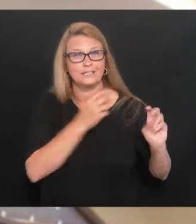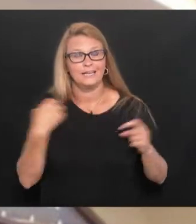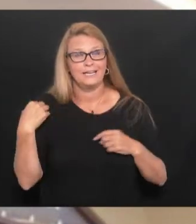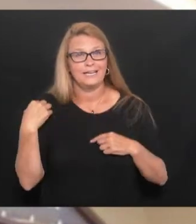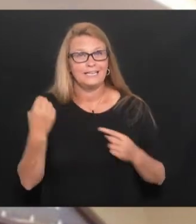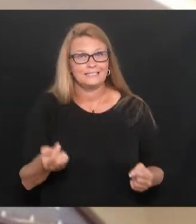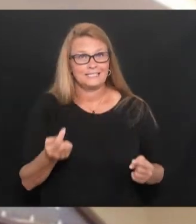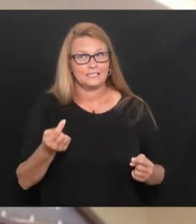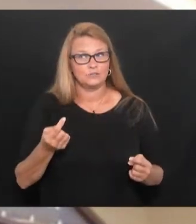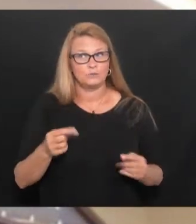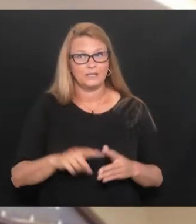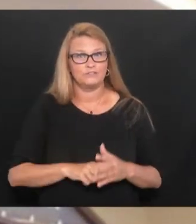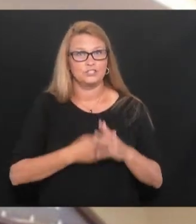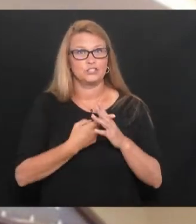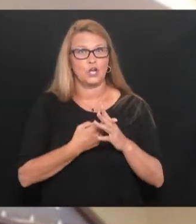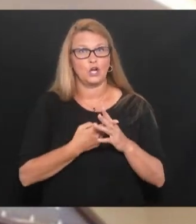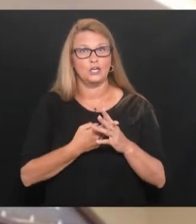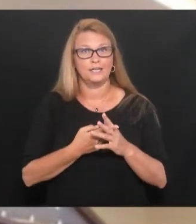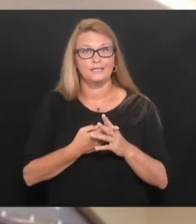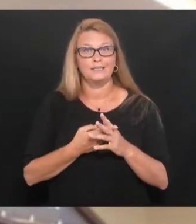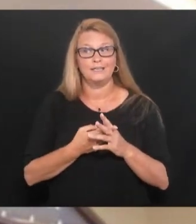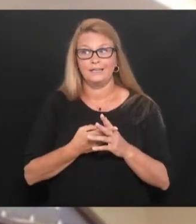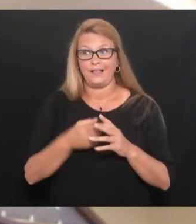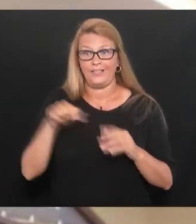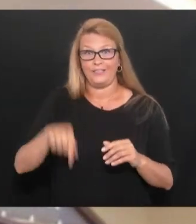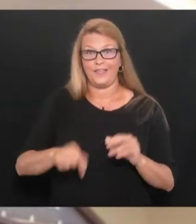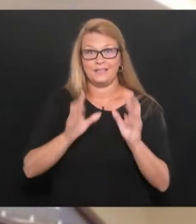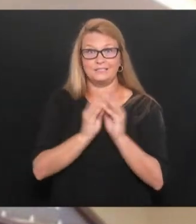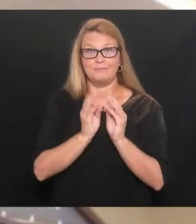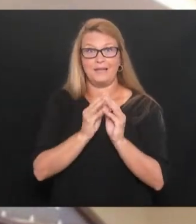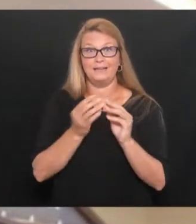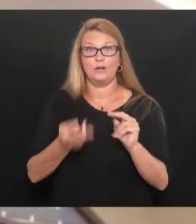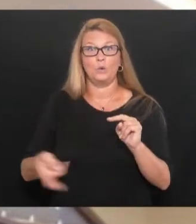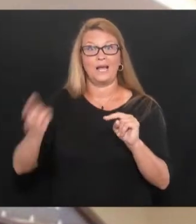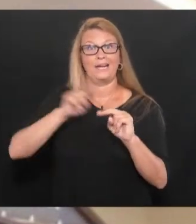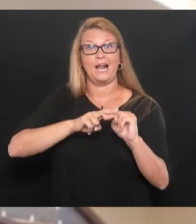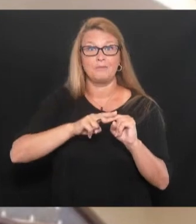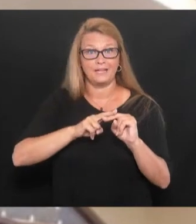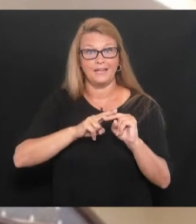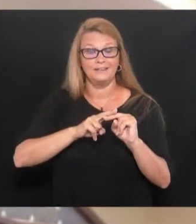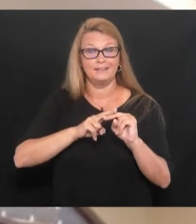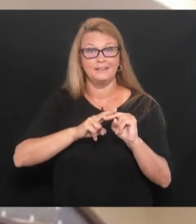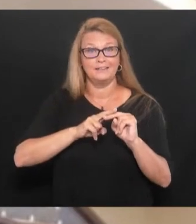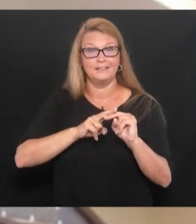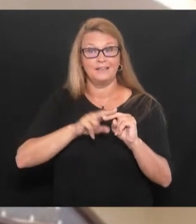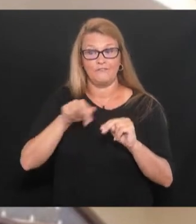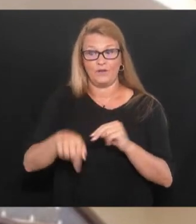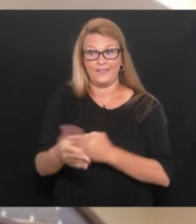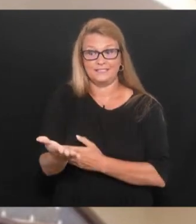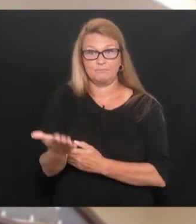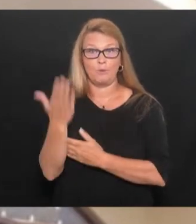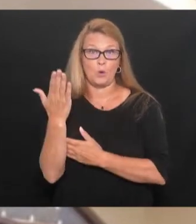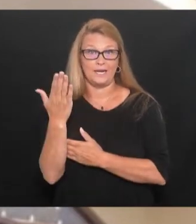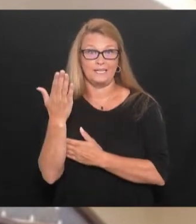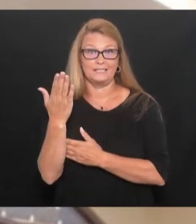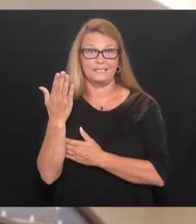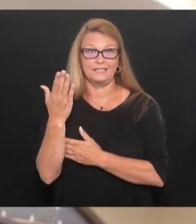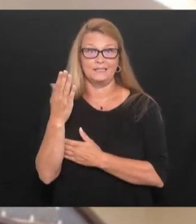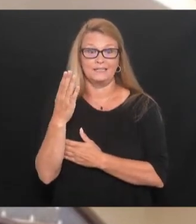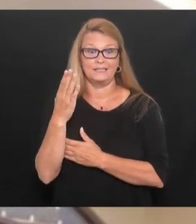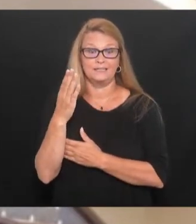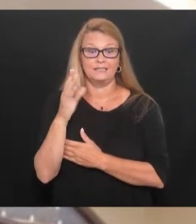on this press conference, we've received an update from the Hospital Association for this morning, now up